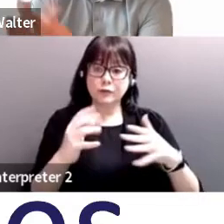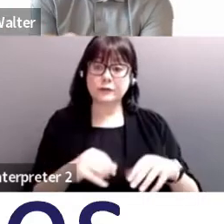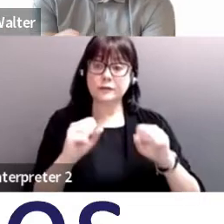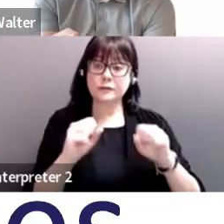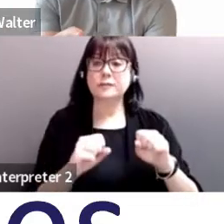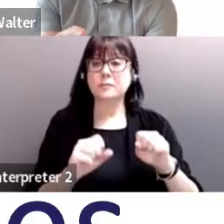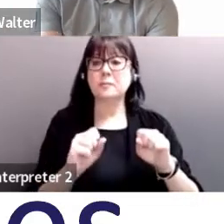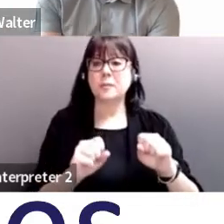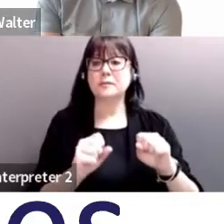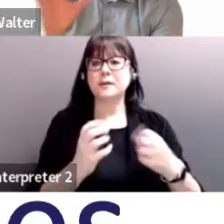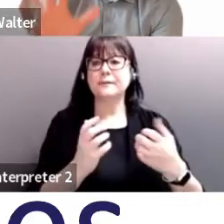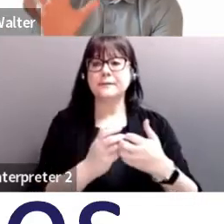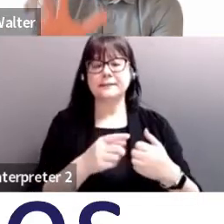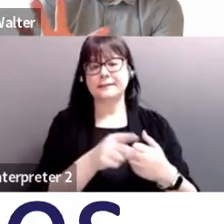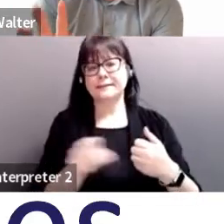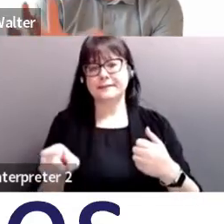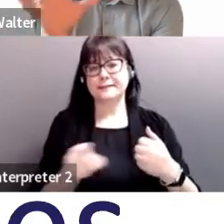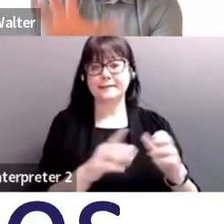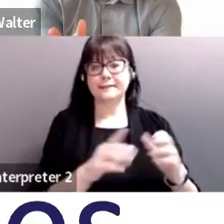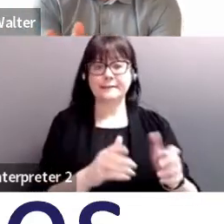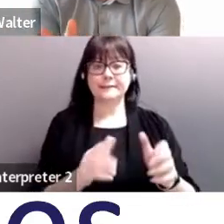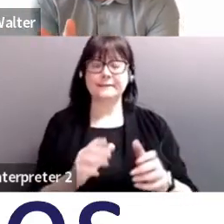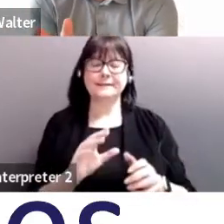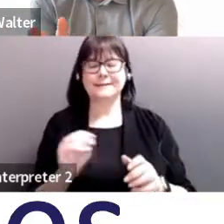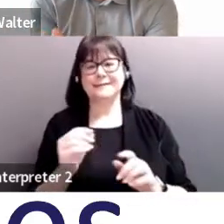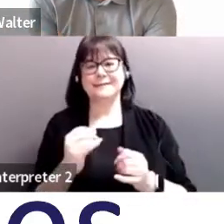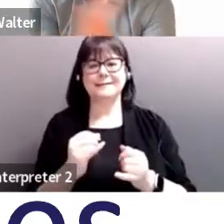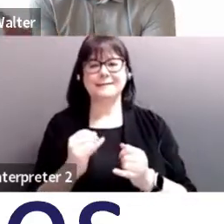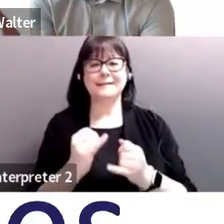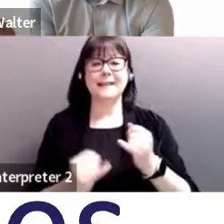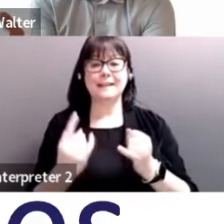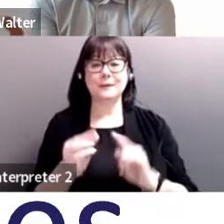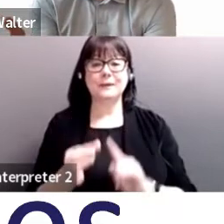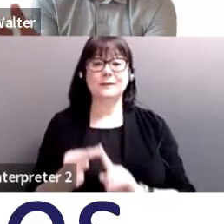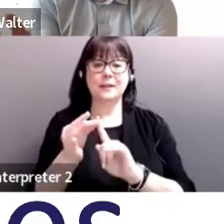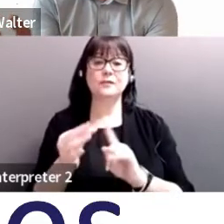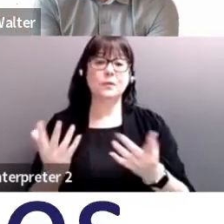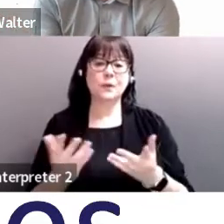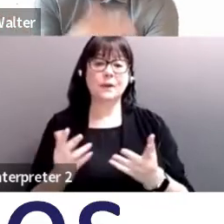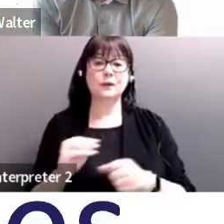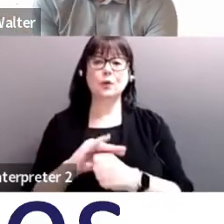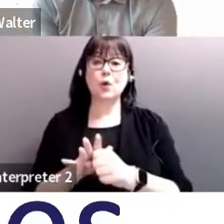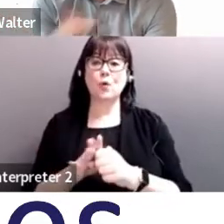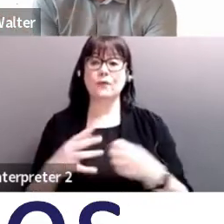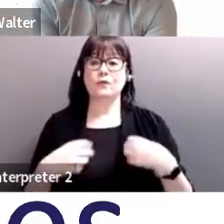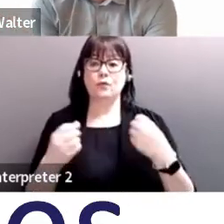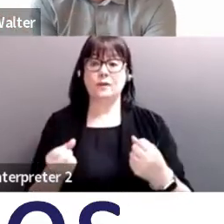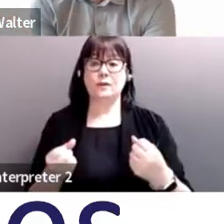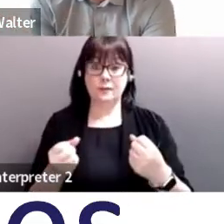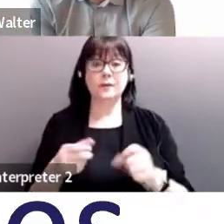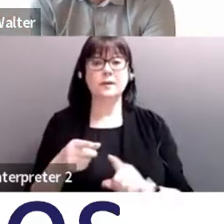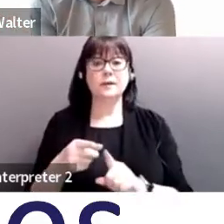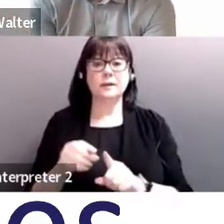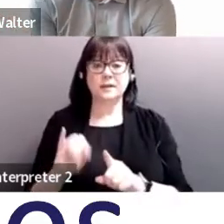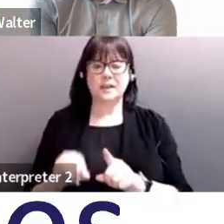of these categories, right? Now, the special 5th category is COVID-19 recovery. There are a number of programs that are available and have been available over the past